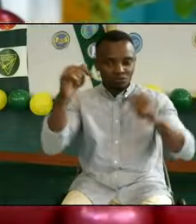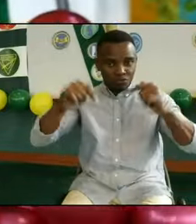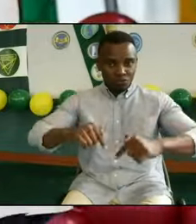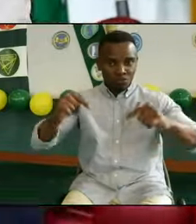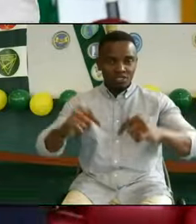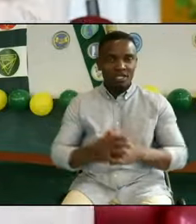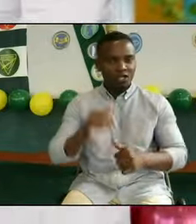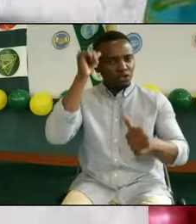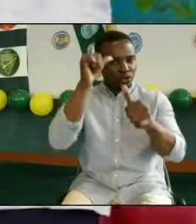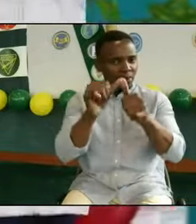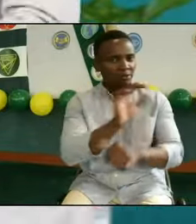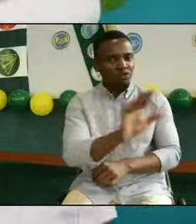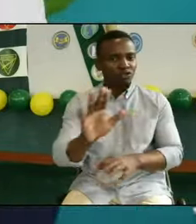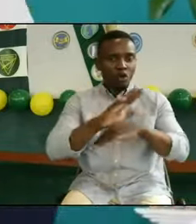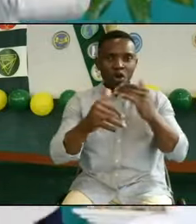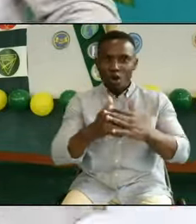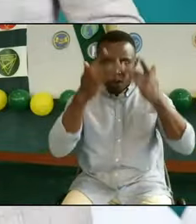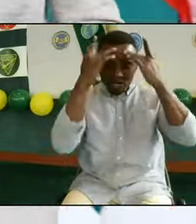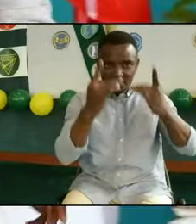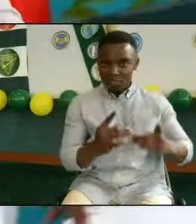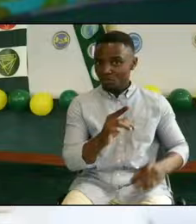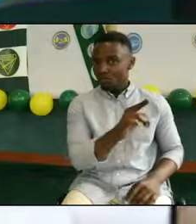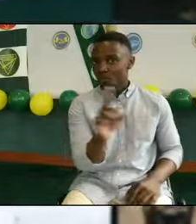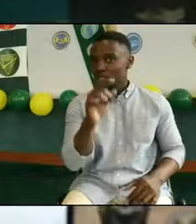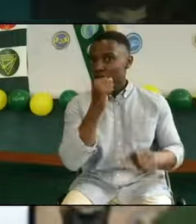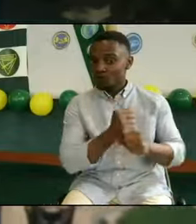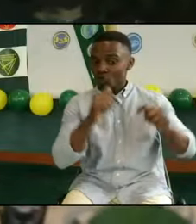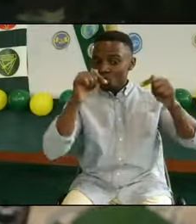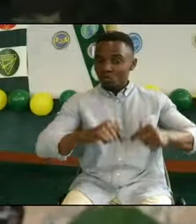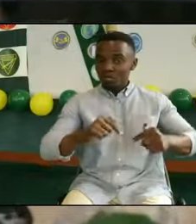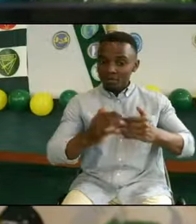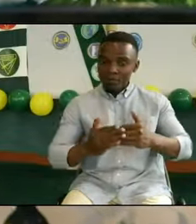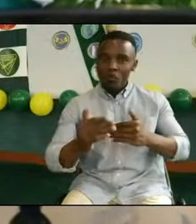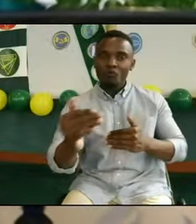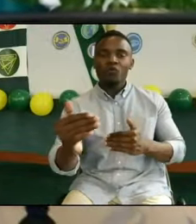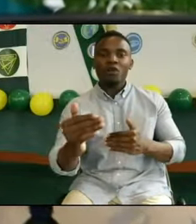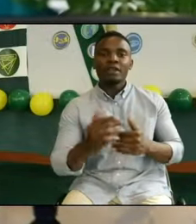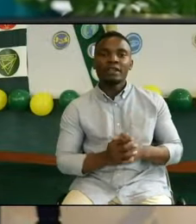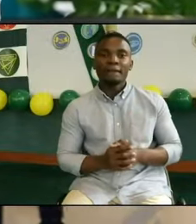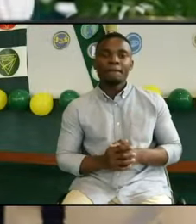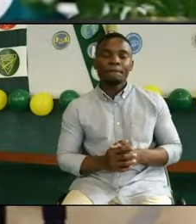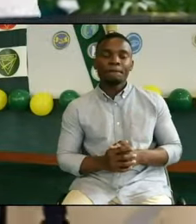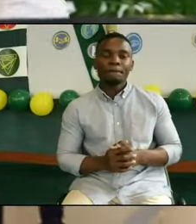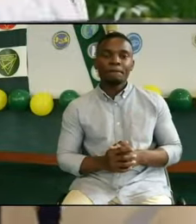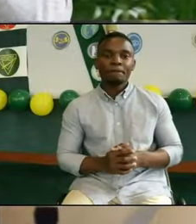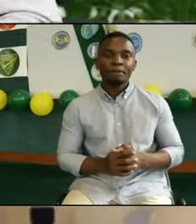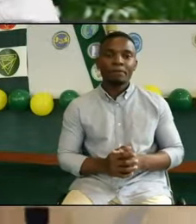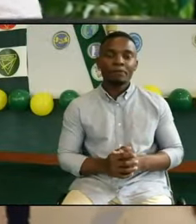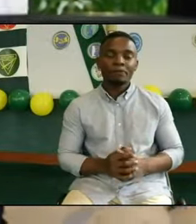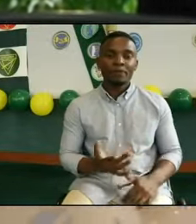you that whatever decision you are taking today, Sabbath, and from now onwards, you should consider it very